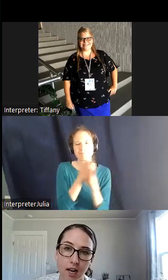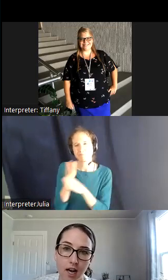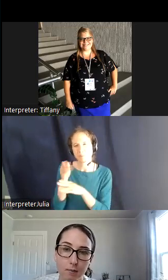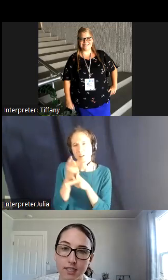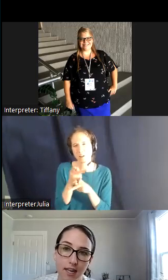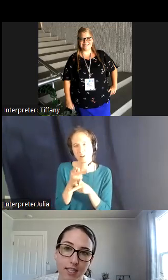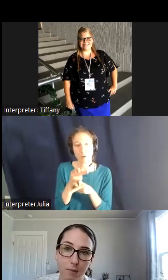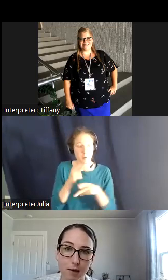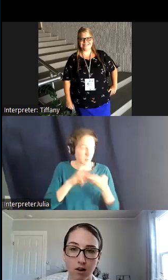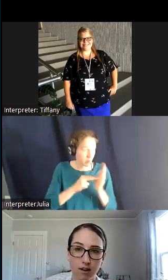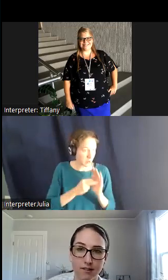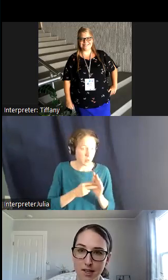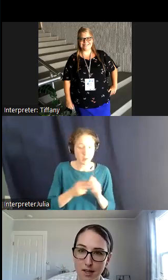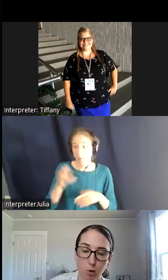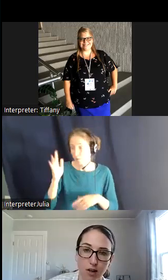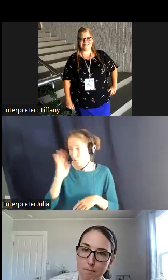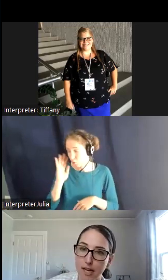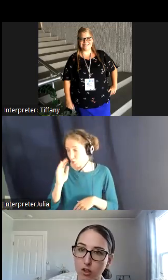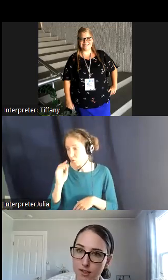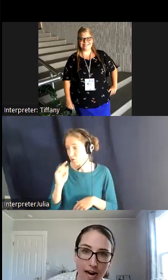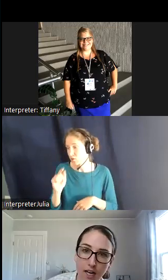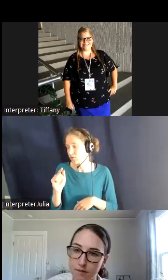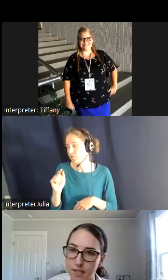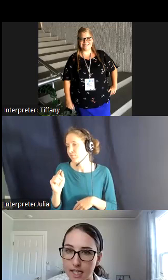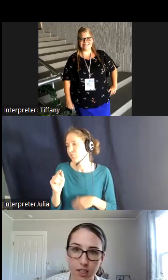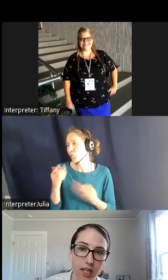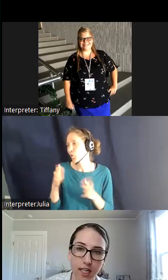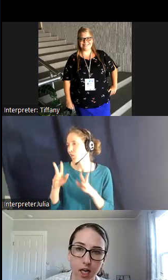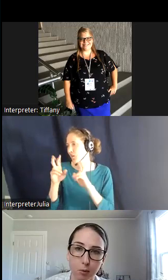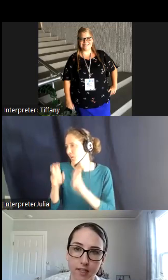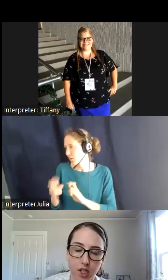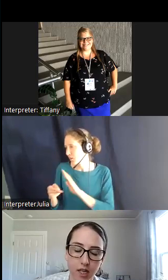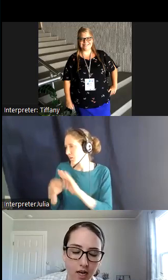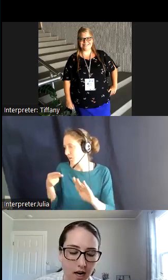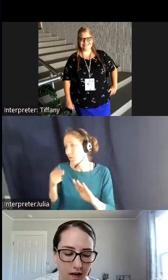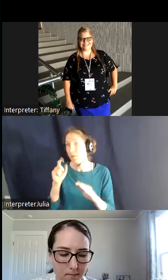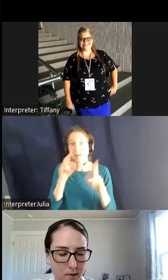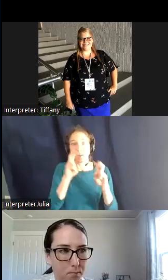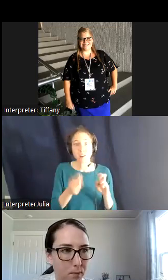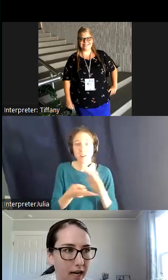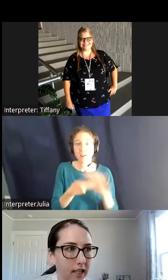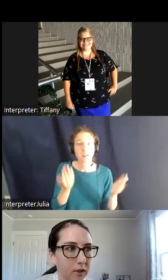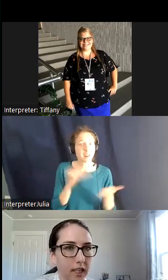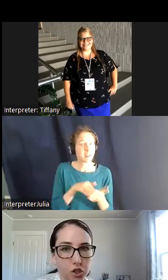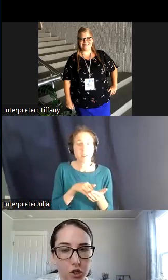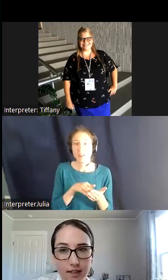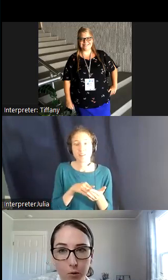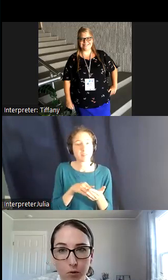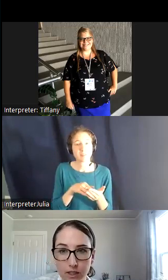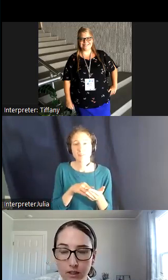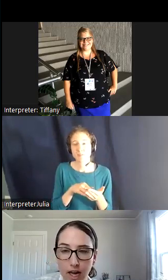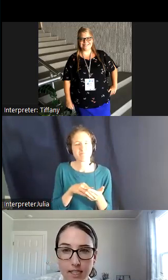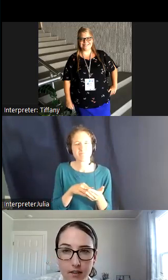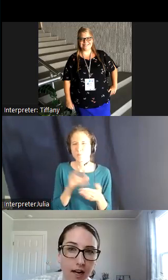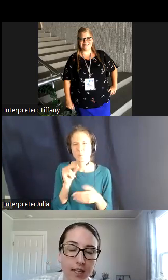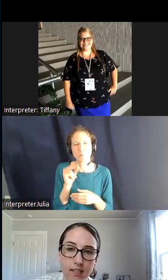been conducted, maybe on the more medical side of the integrated care provision, but really ensuring that